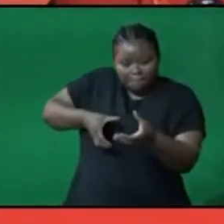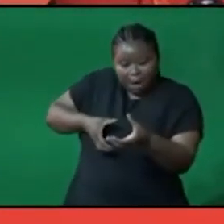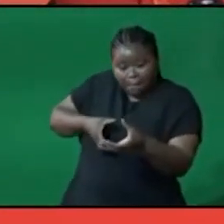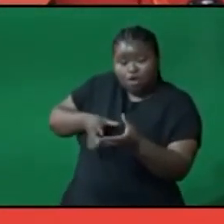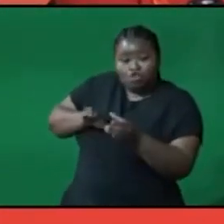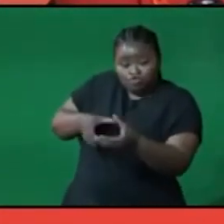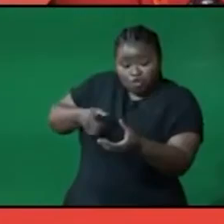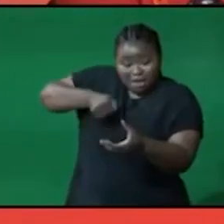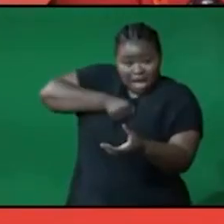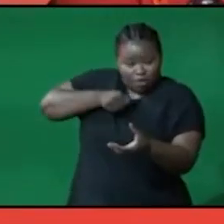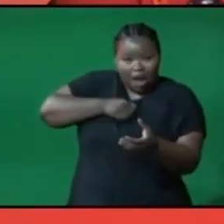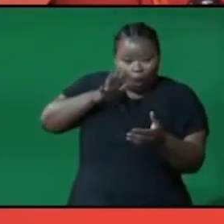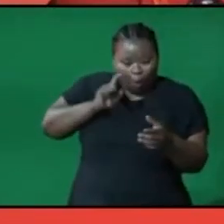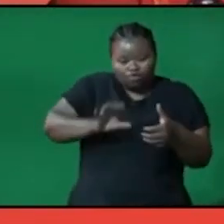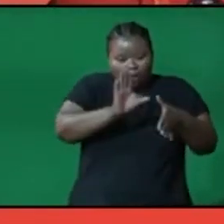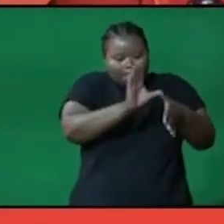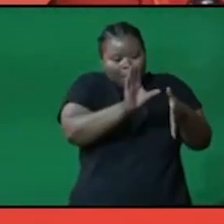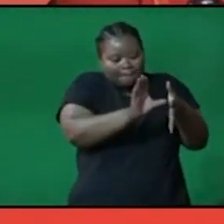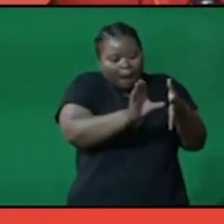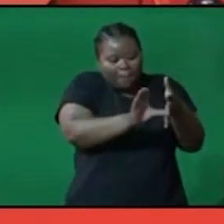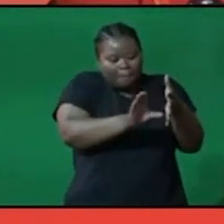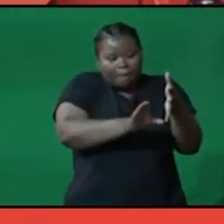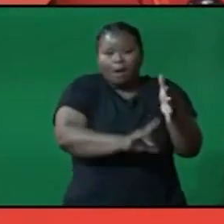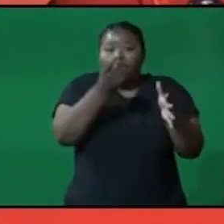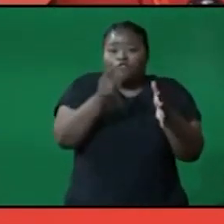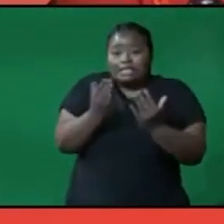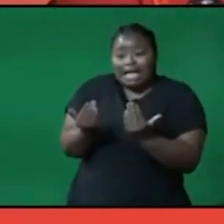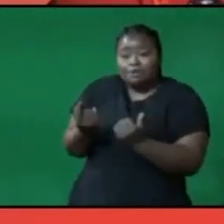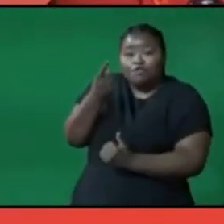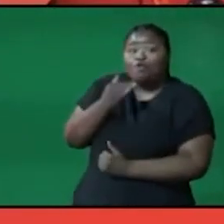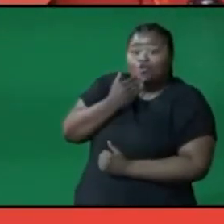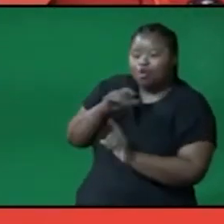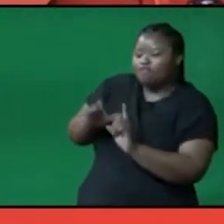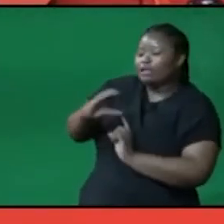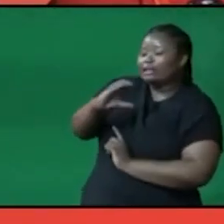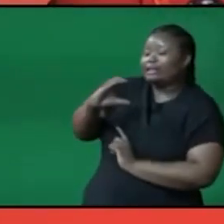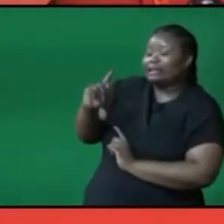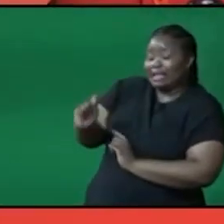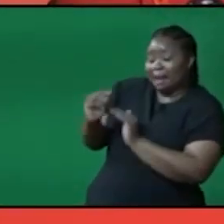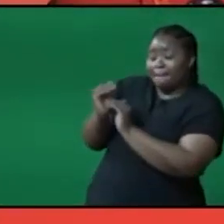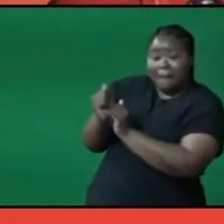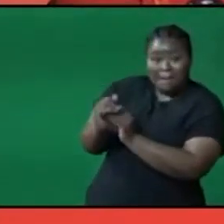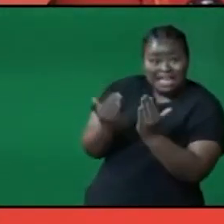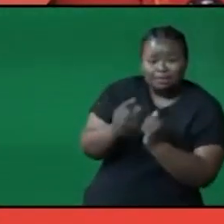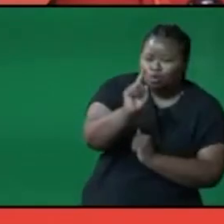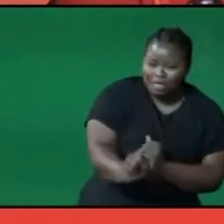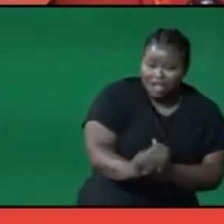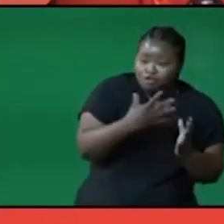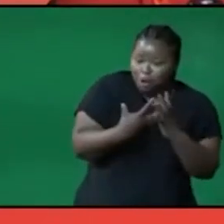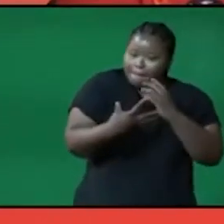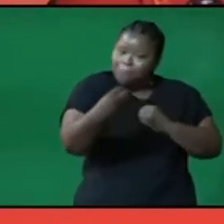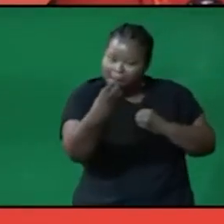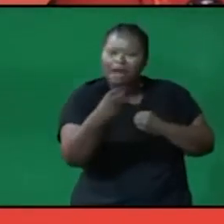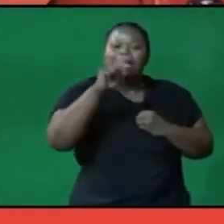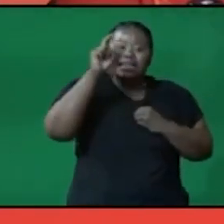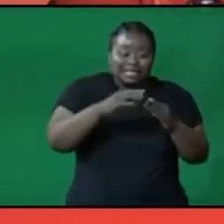want to outline to you what is expected of the Central Command team so that when you move away from this principle, it is